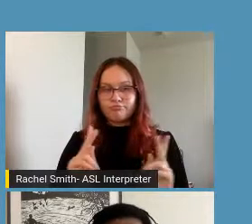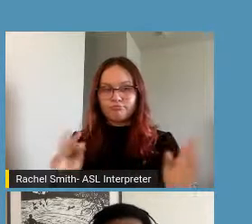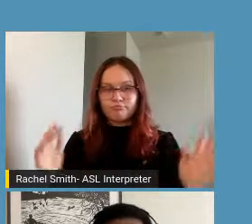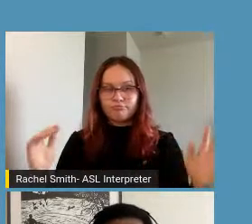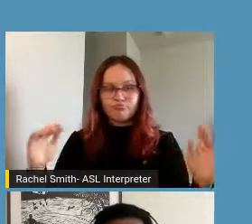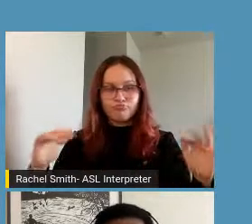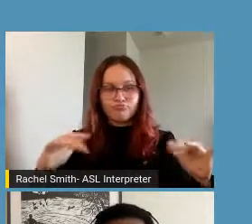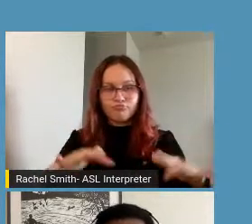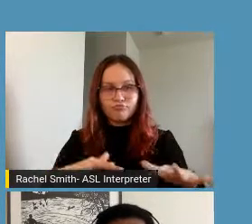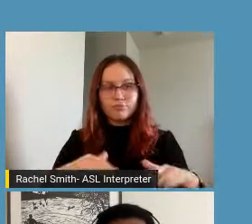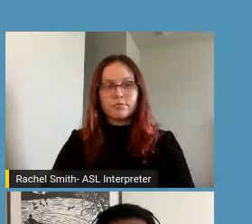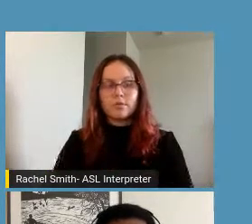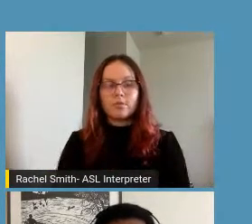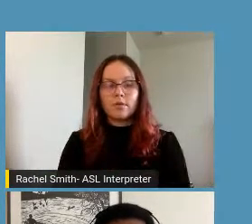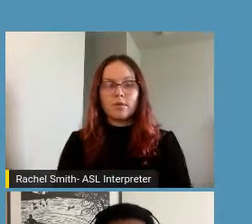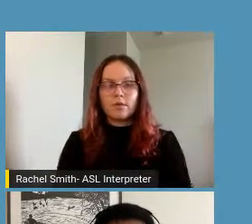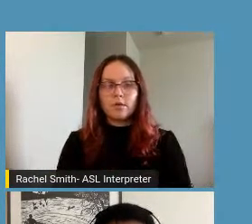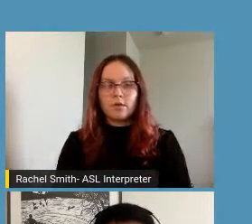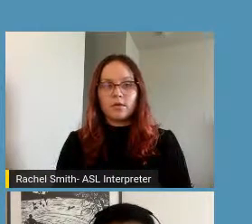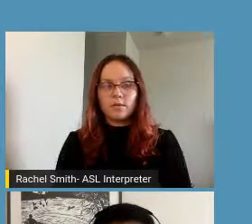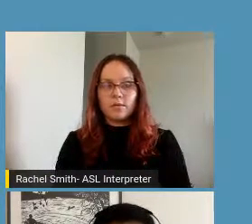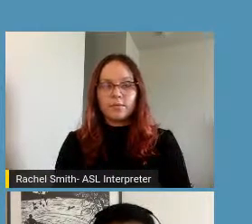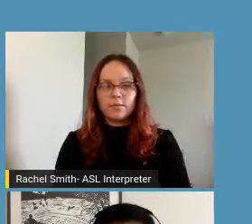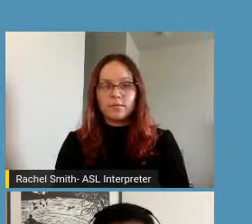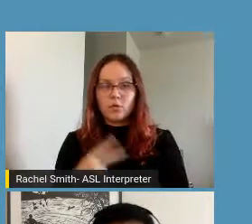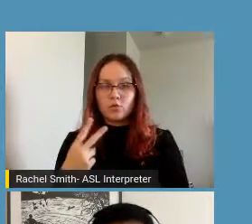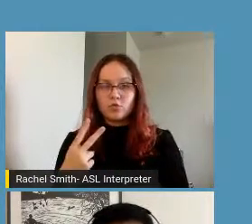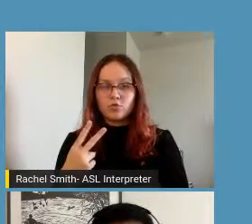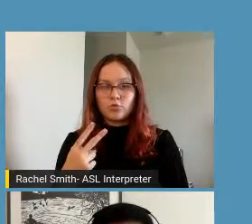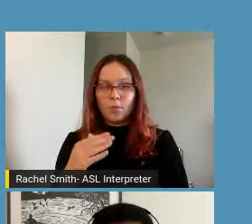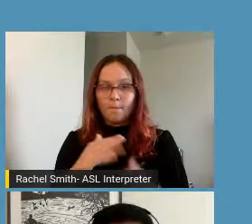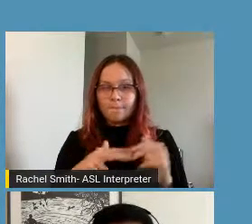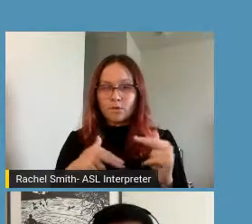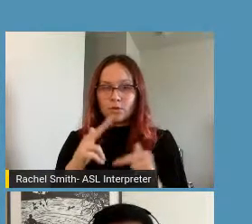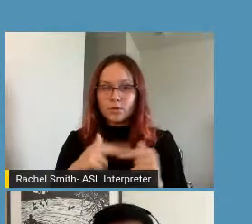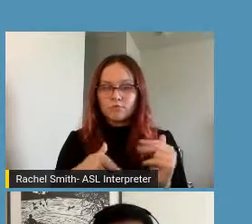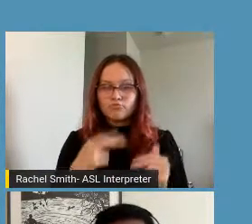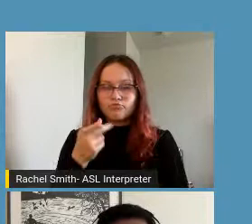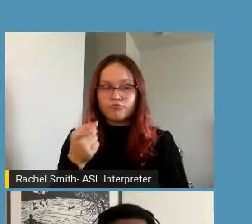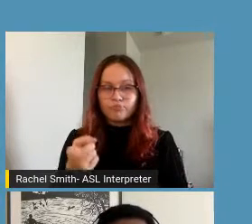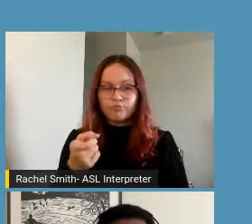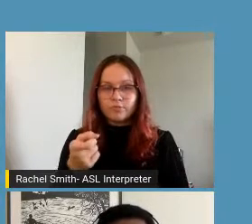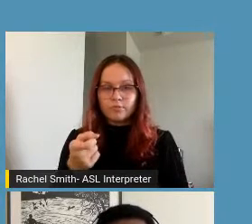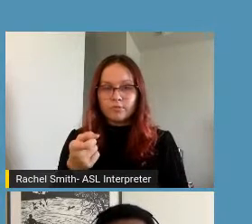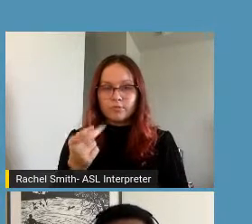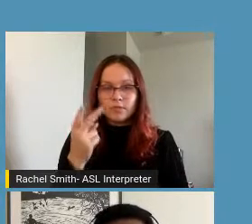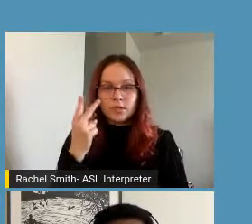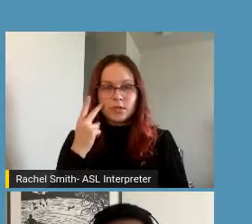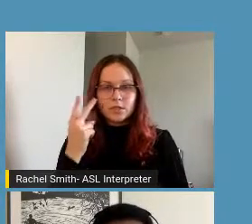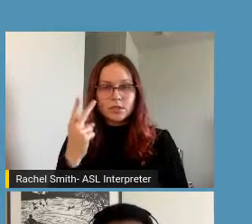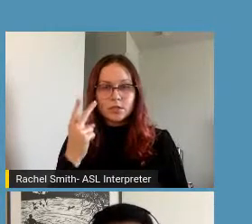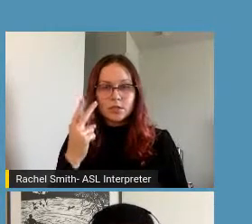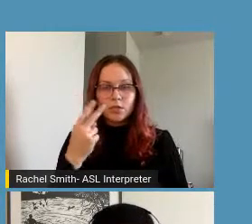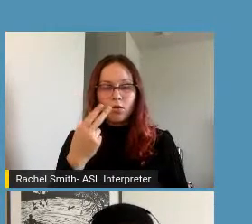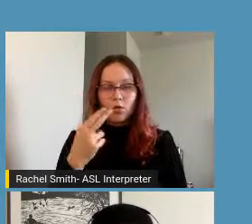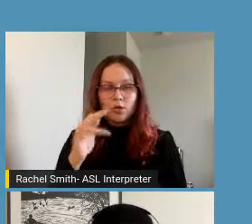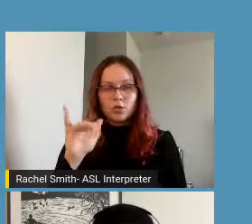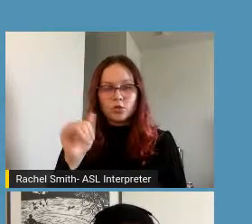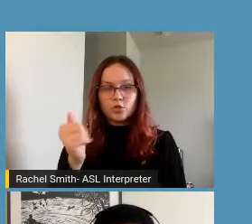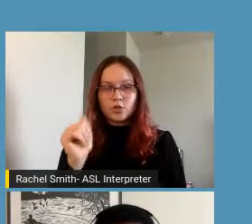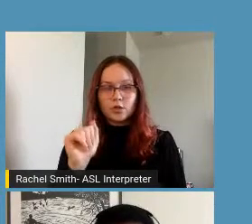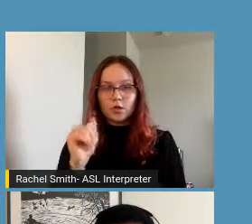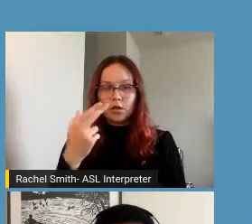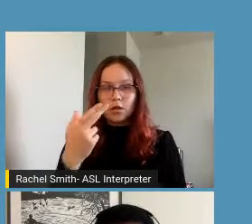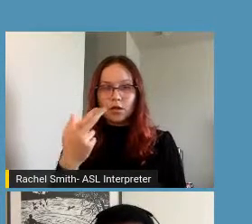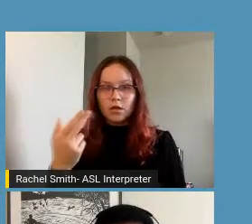on 2 of the remaining buildings, so you can actually see one here, what is called the Whole House Home, and the Residence Dining Hall, which is just adjacent to this building.